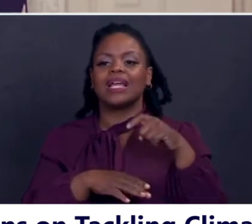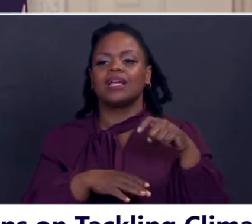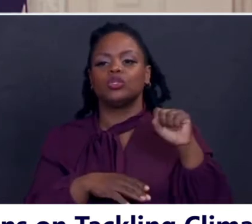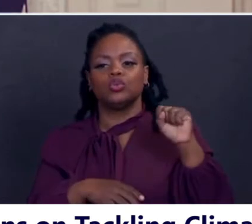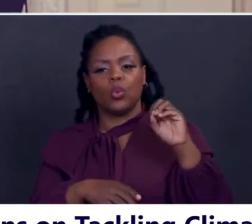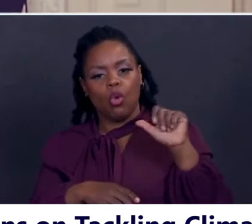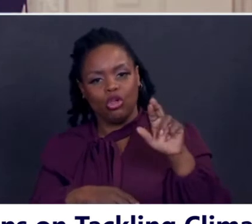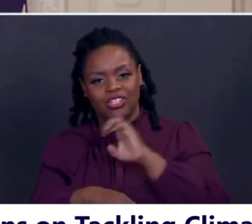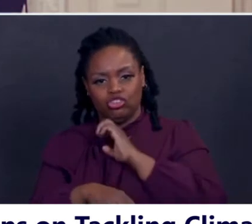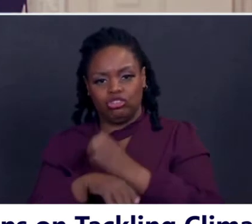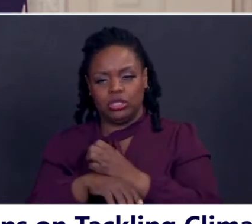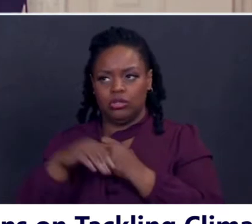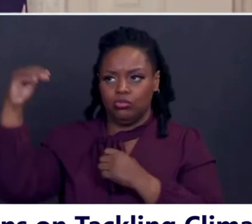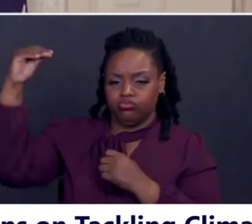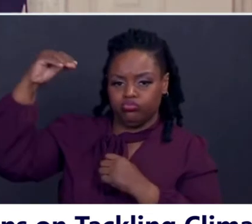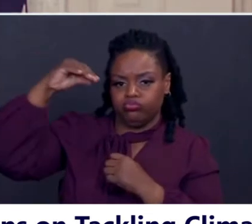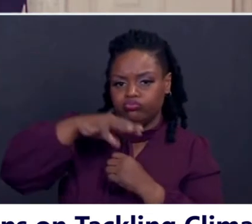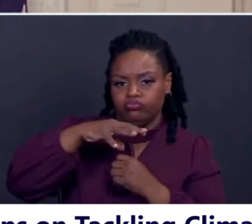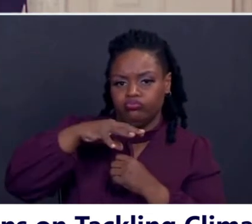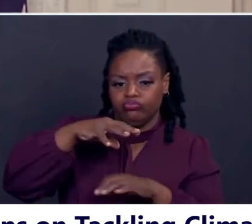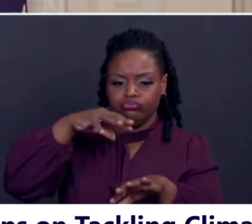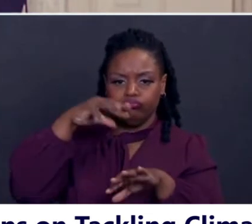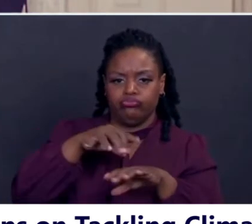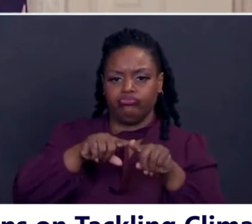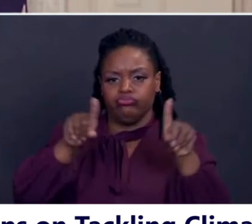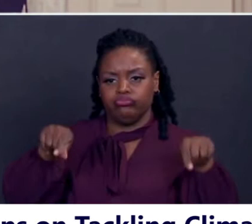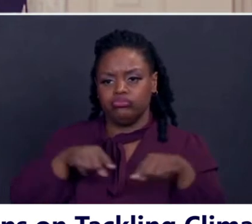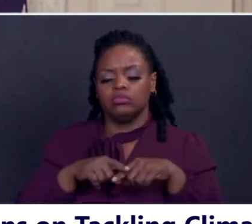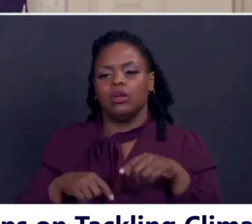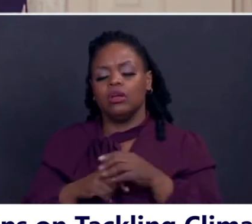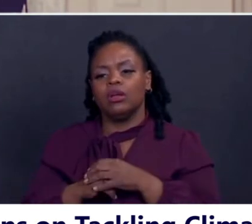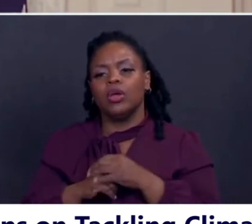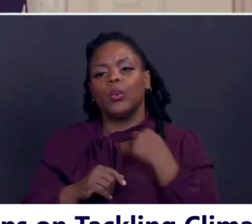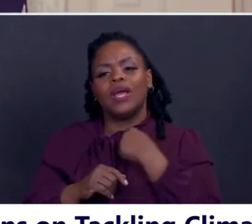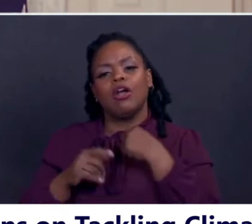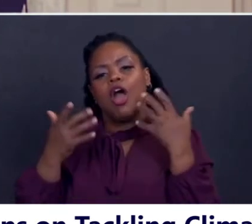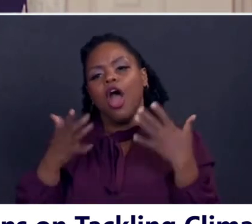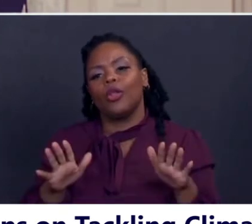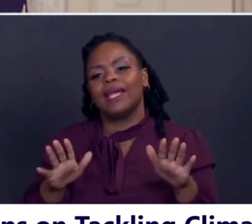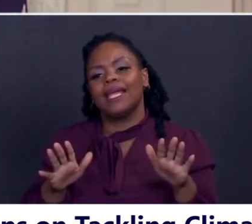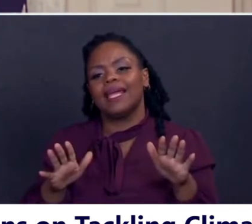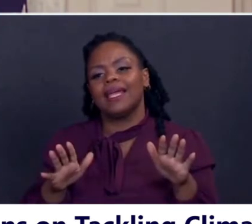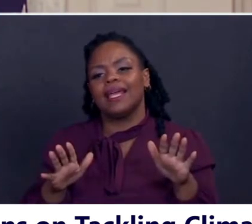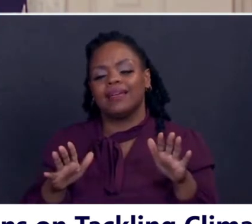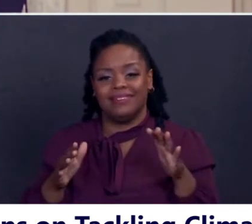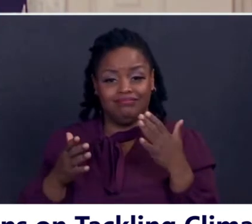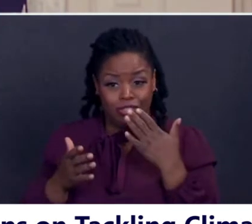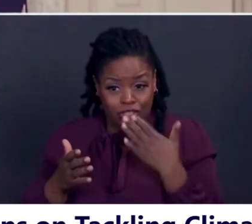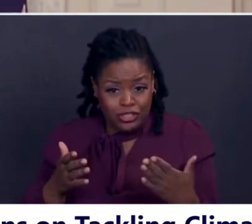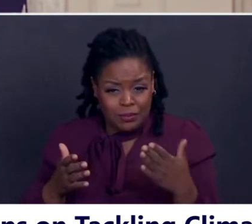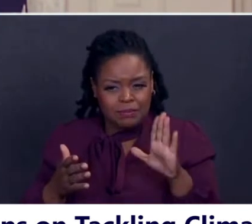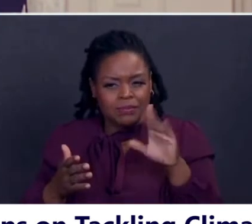cost-competitive with traditional energy, weatherizing more. We made it cost competitive, weatherizing more than 1 million homes.